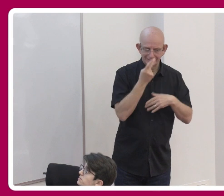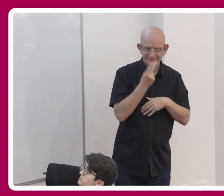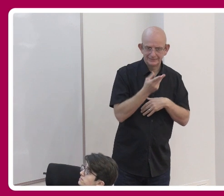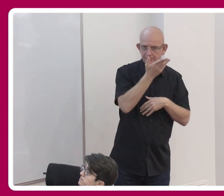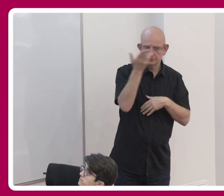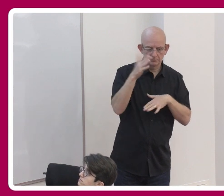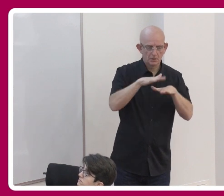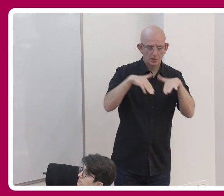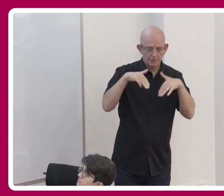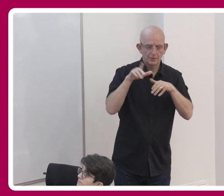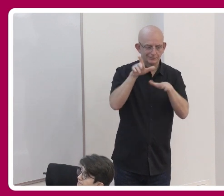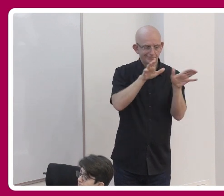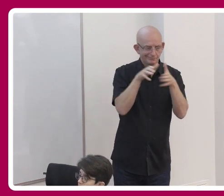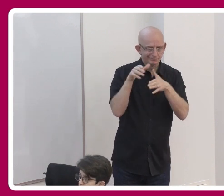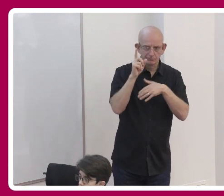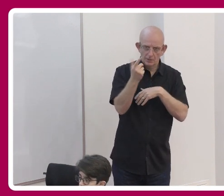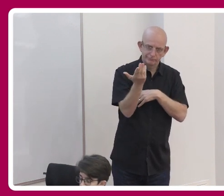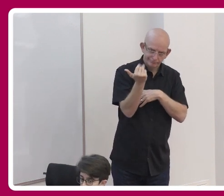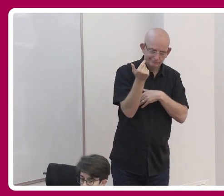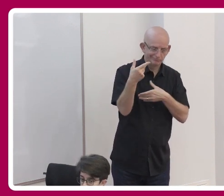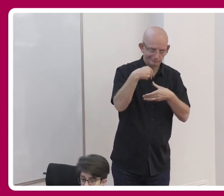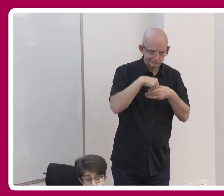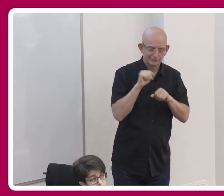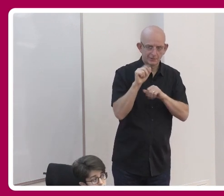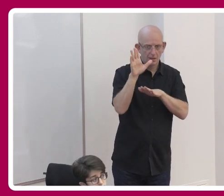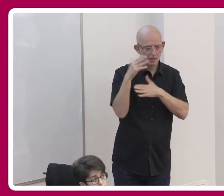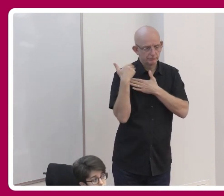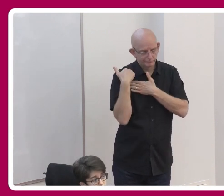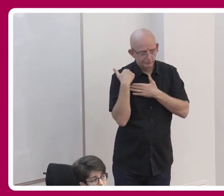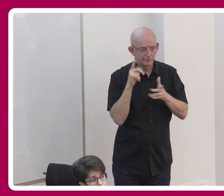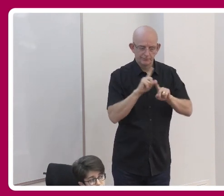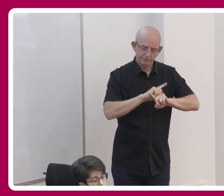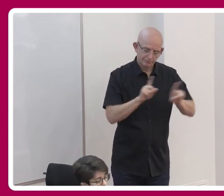I'll just read out what's